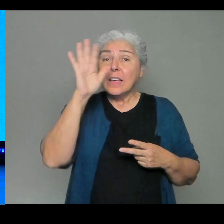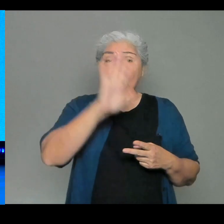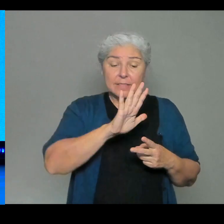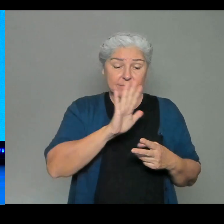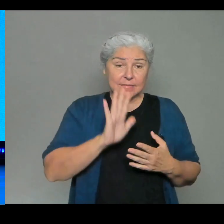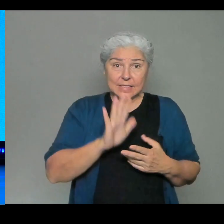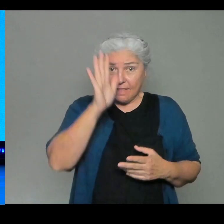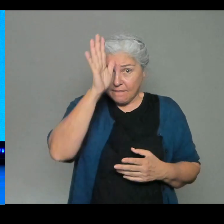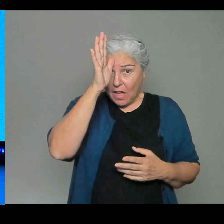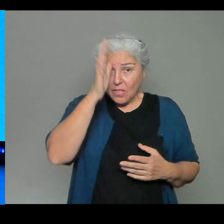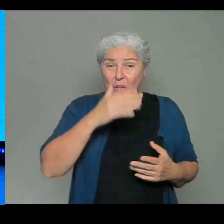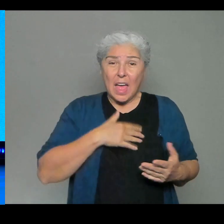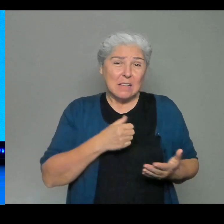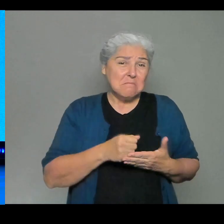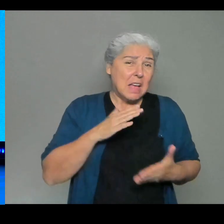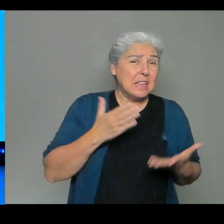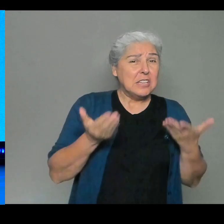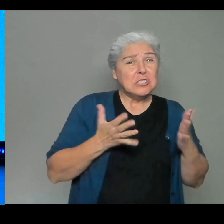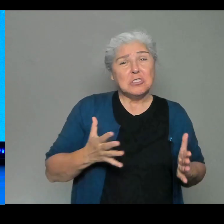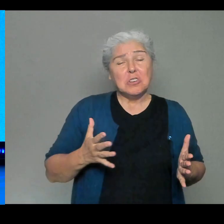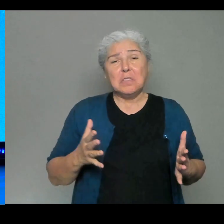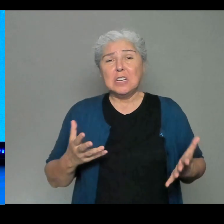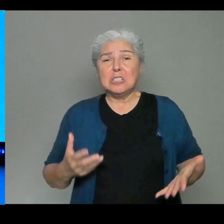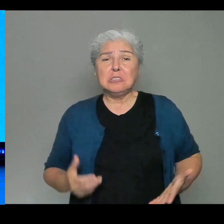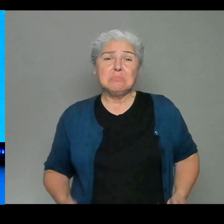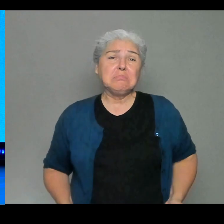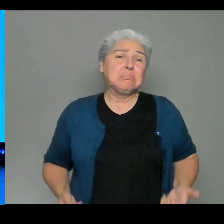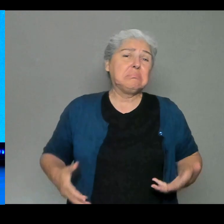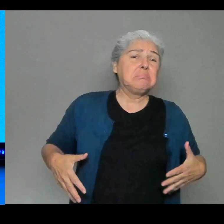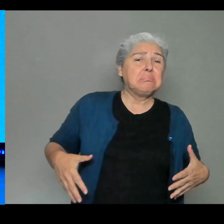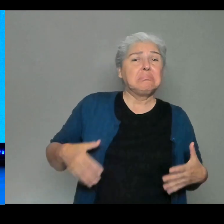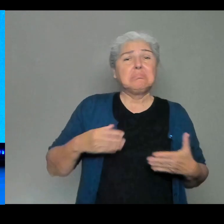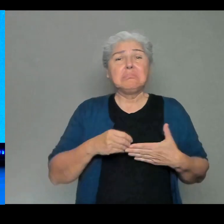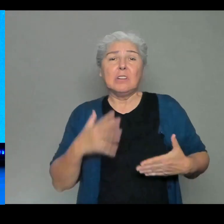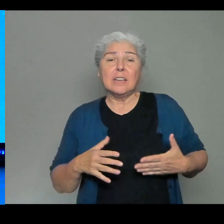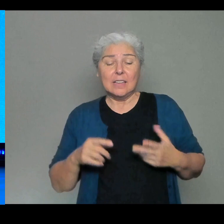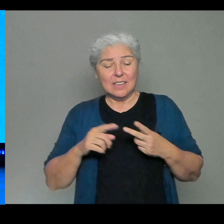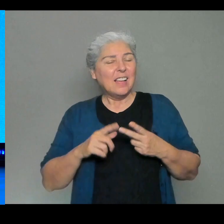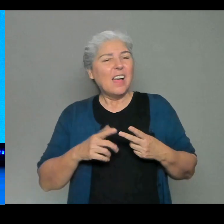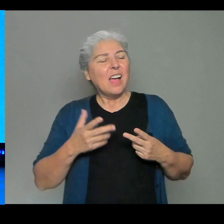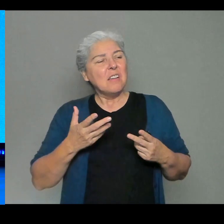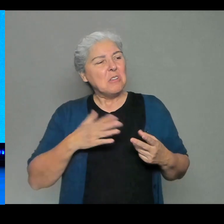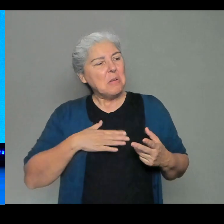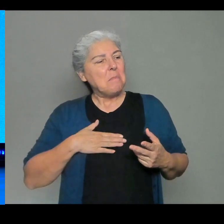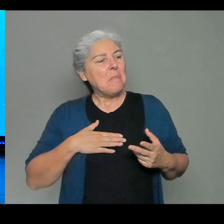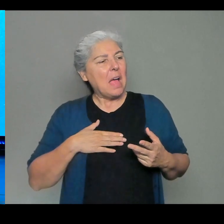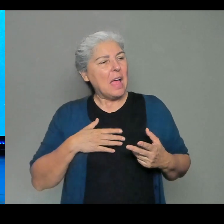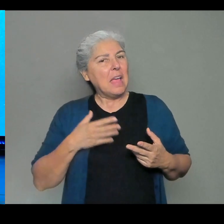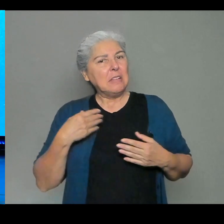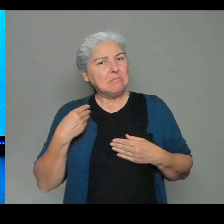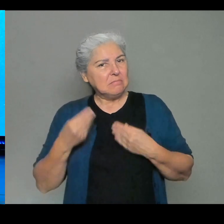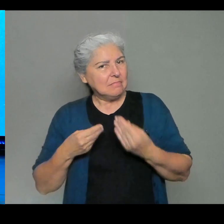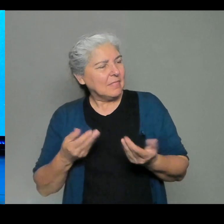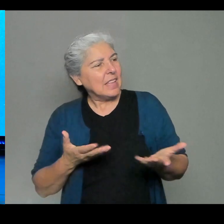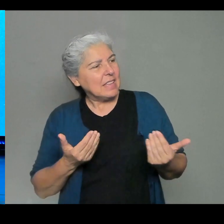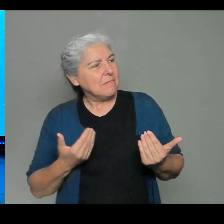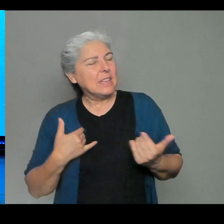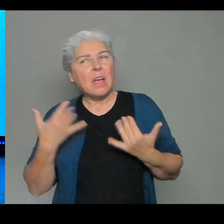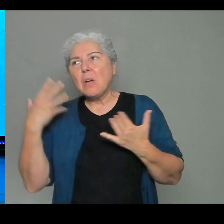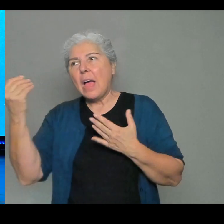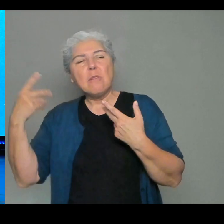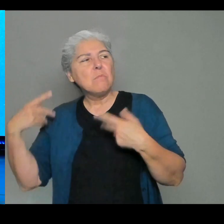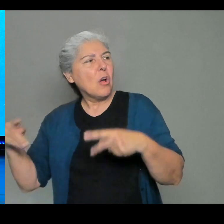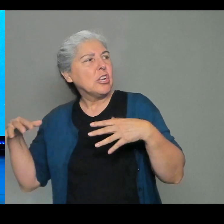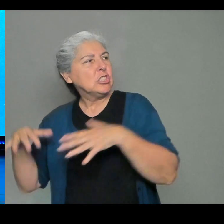father had servants. He had money. He was living large. And then he said, I'm going to take my inheritance and go party. And then he